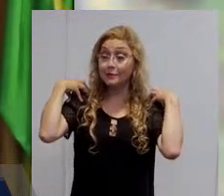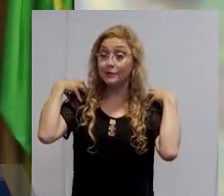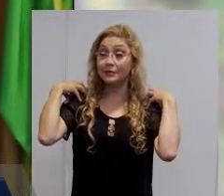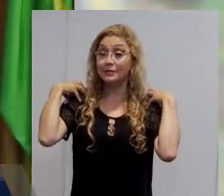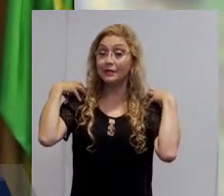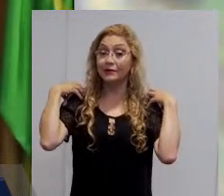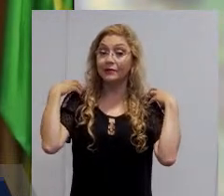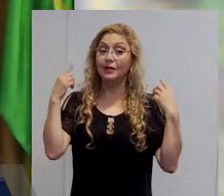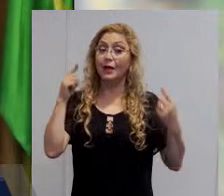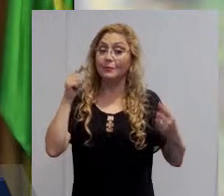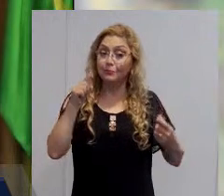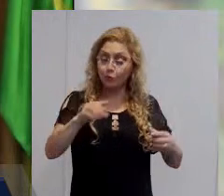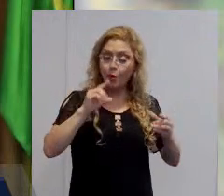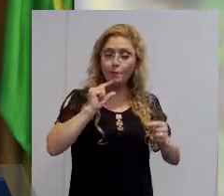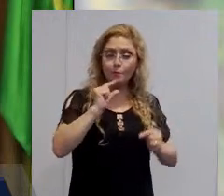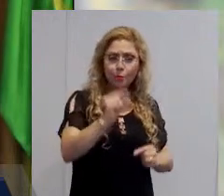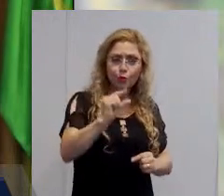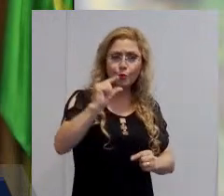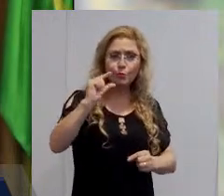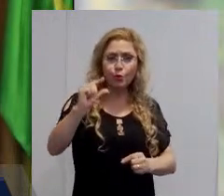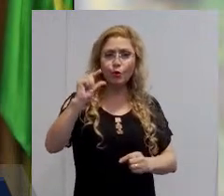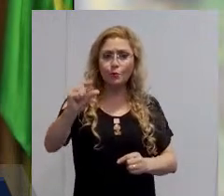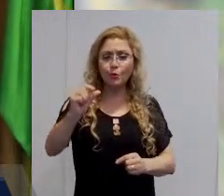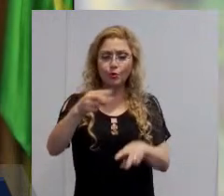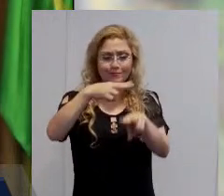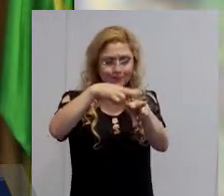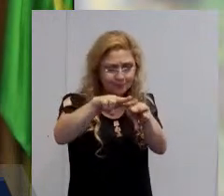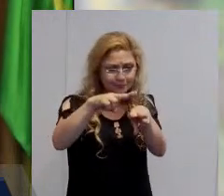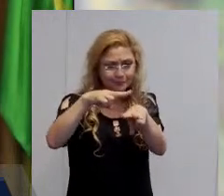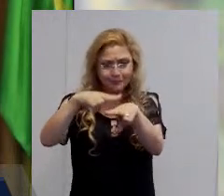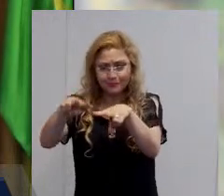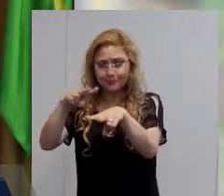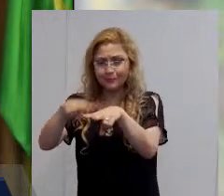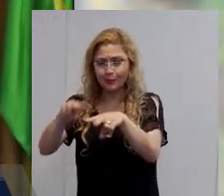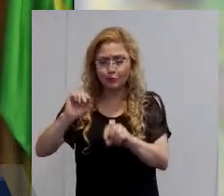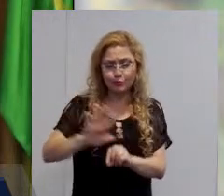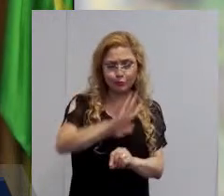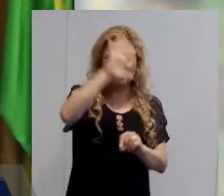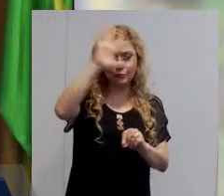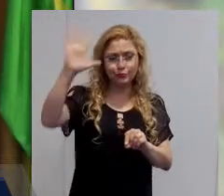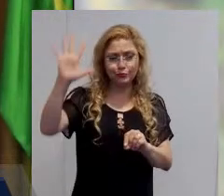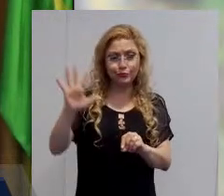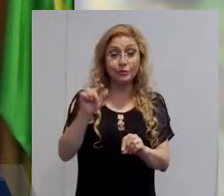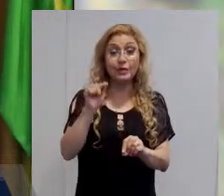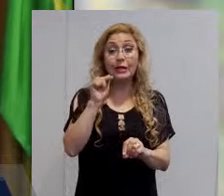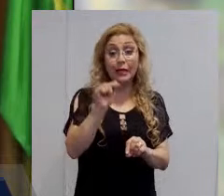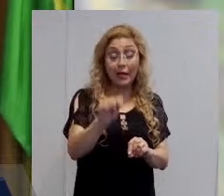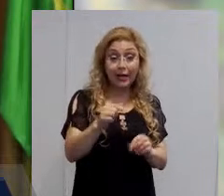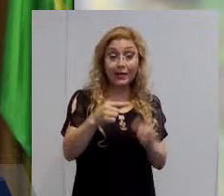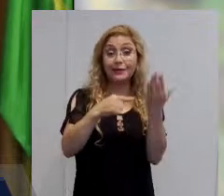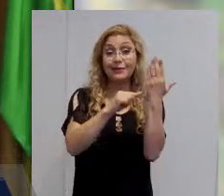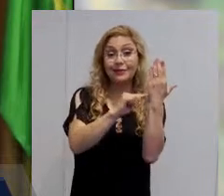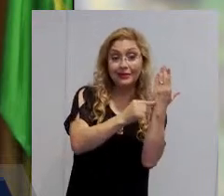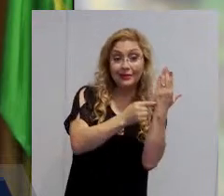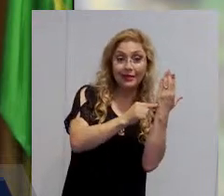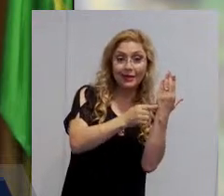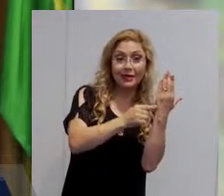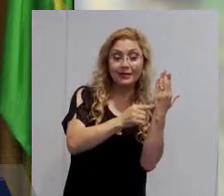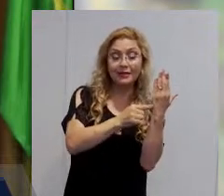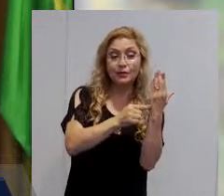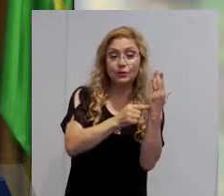the gift, the responsibility, so that by little we may go creating that atmosphere